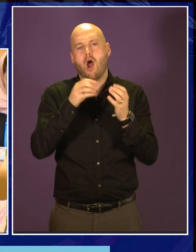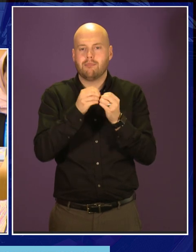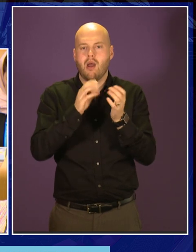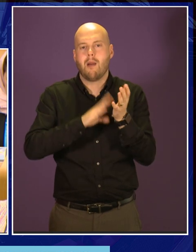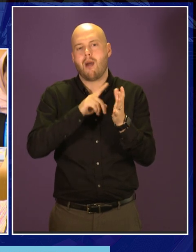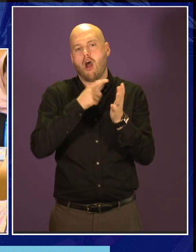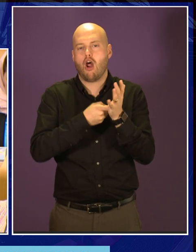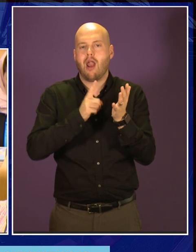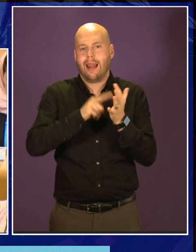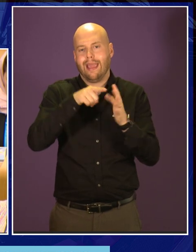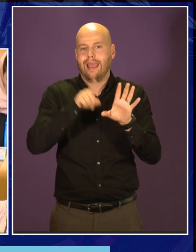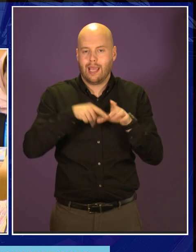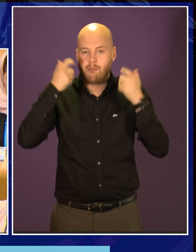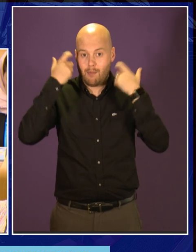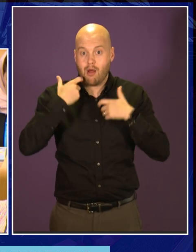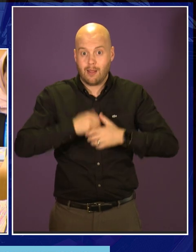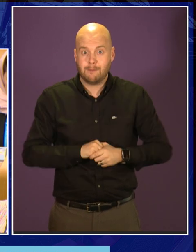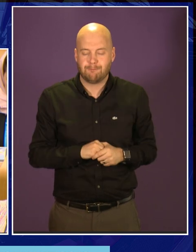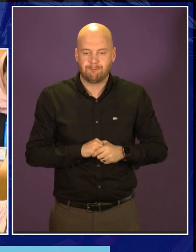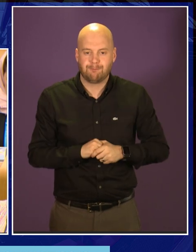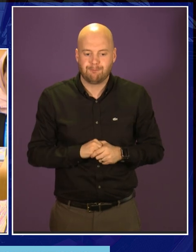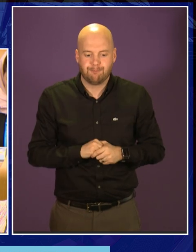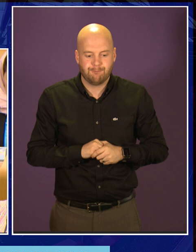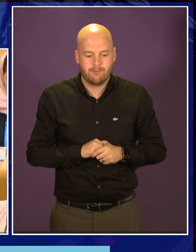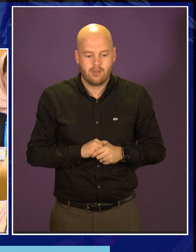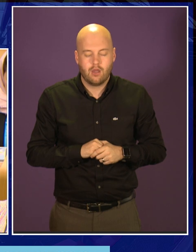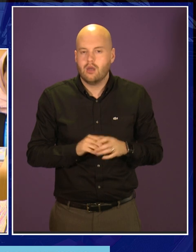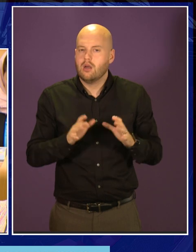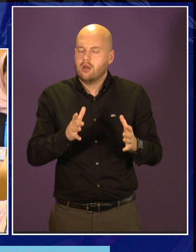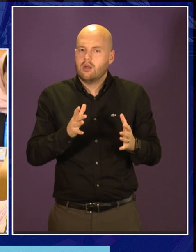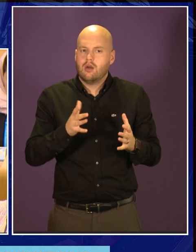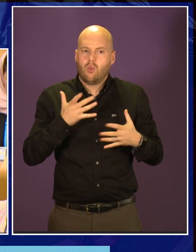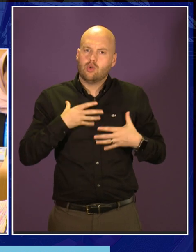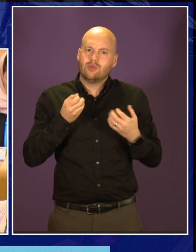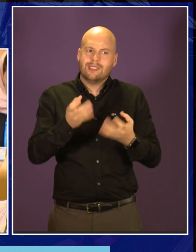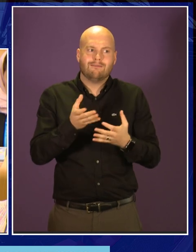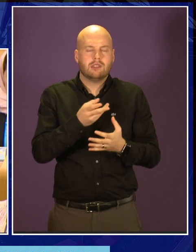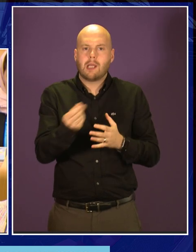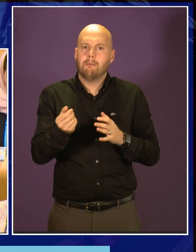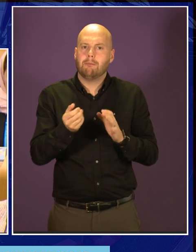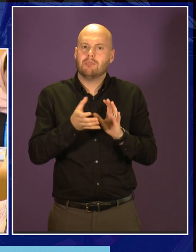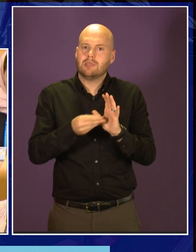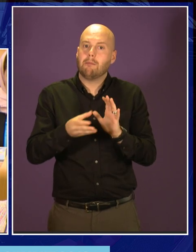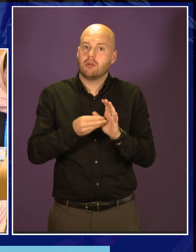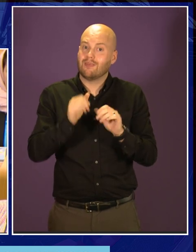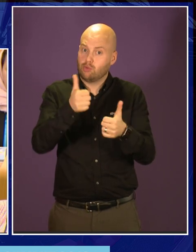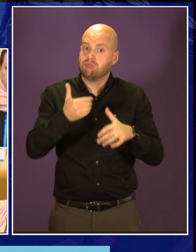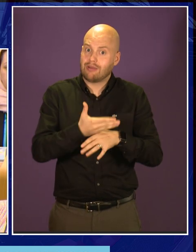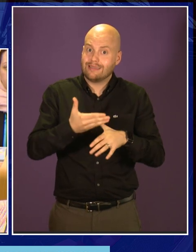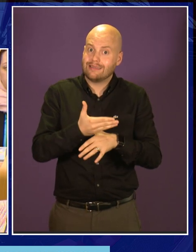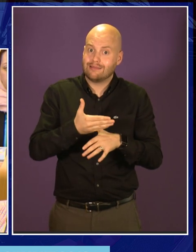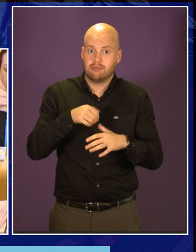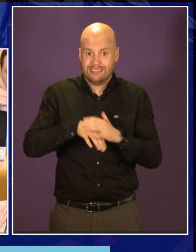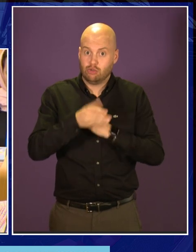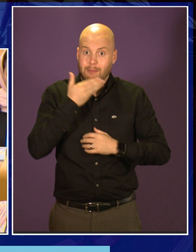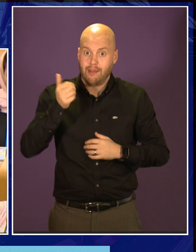We want to, at this point, refer to some of our best practices in Jamaica. The Jamaica Cultural Development